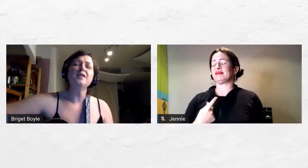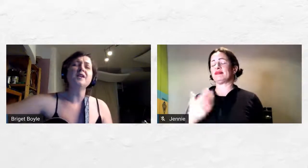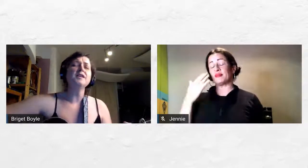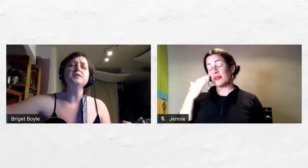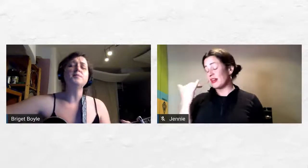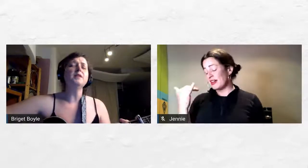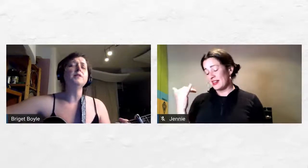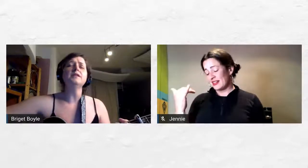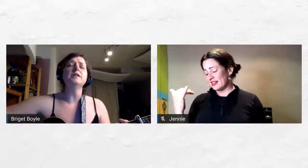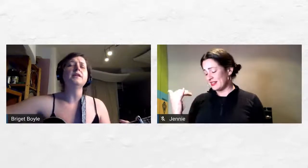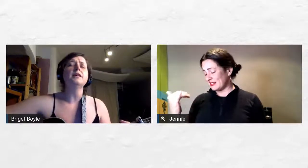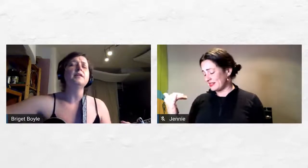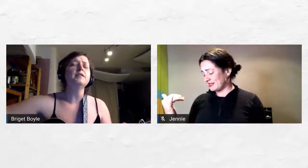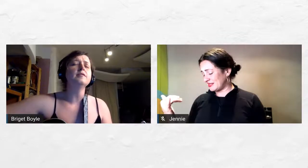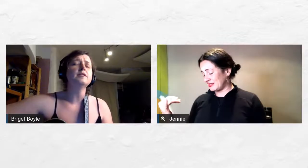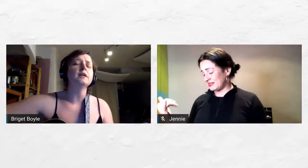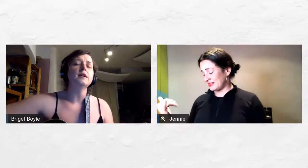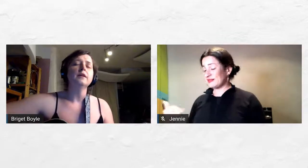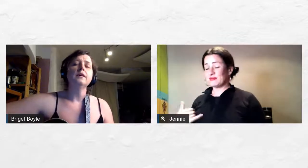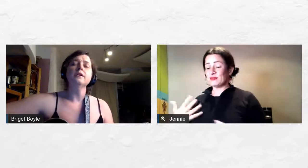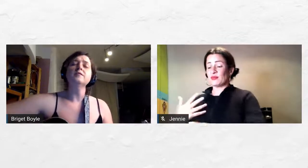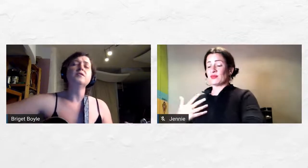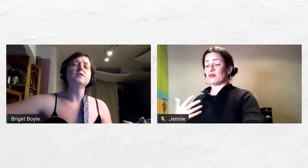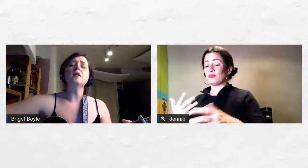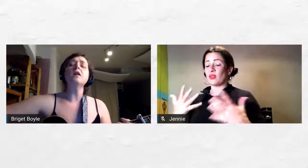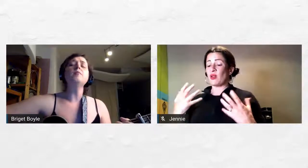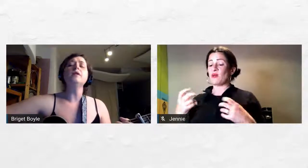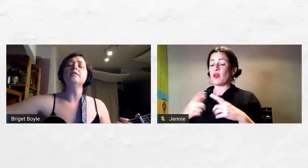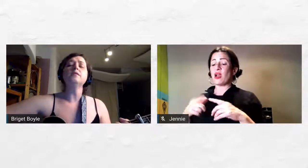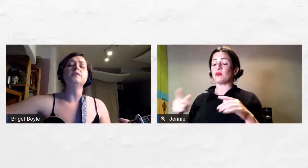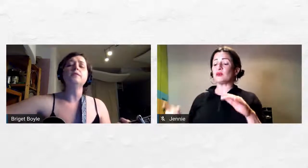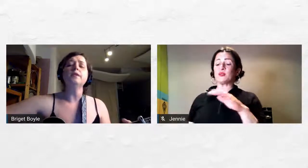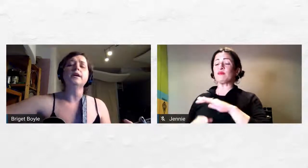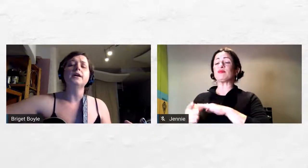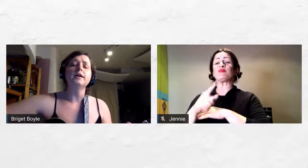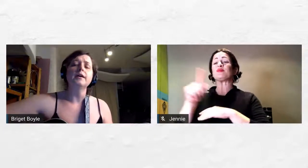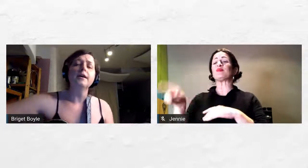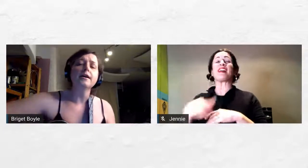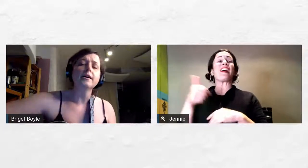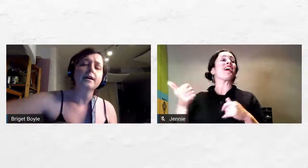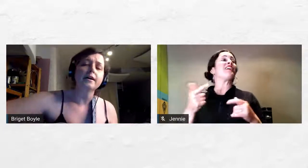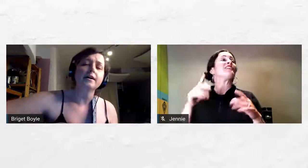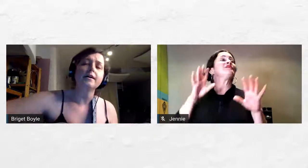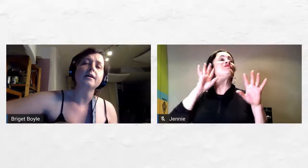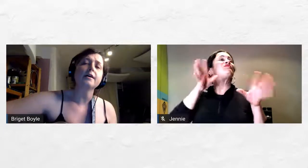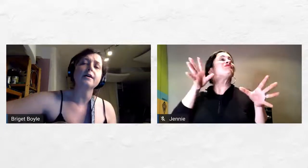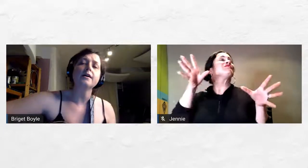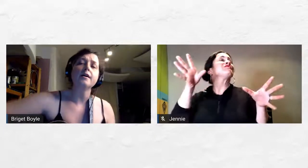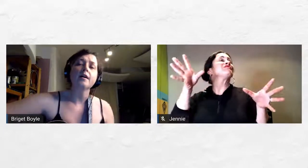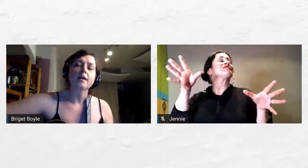I wanna spend my days in some other way.